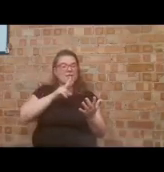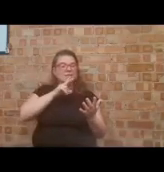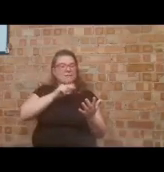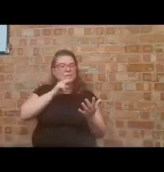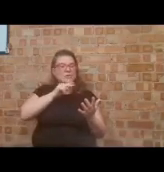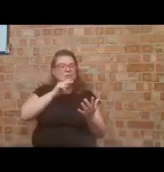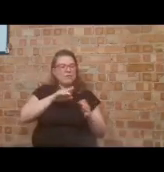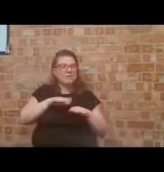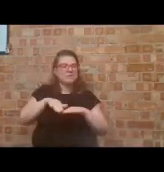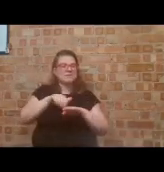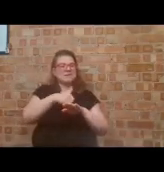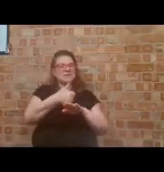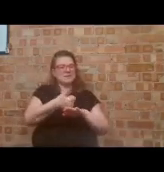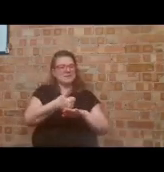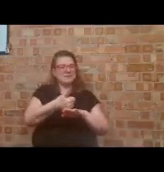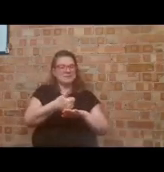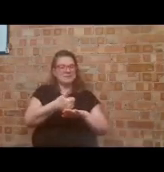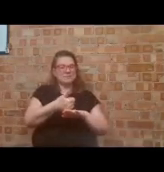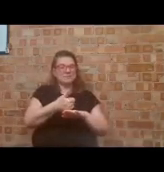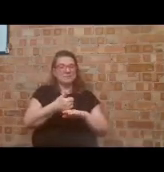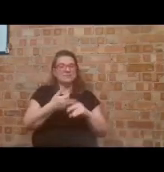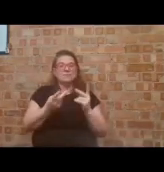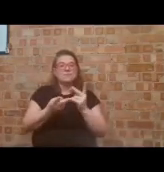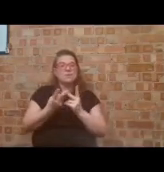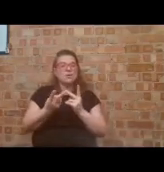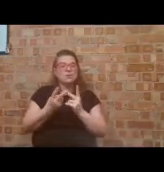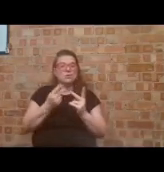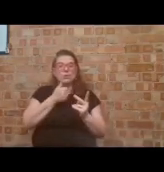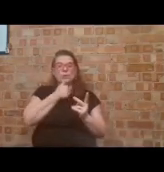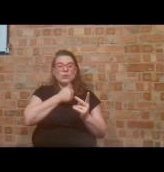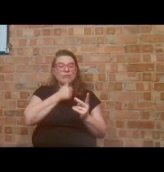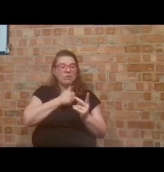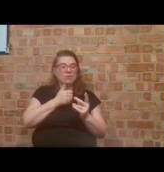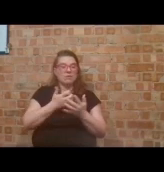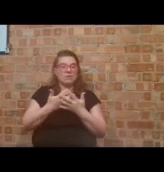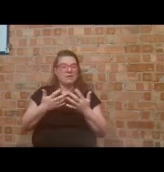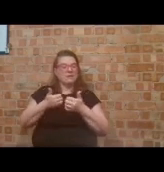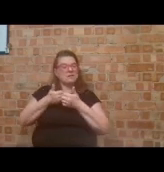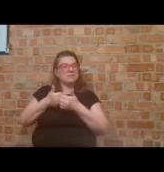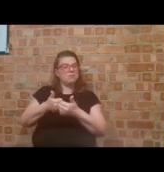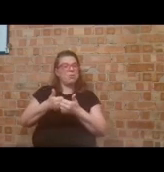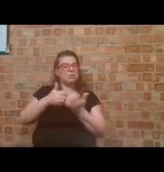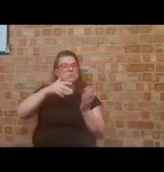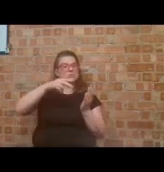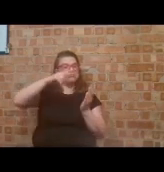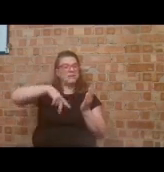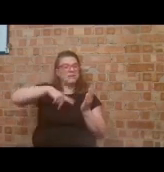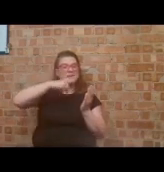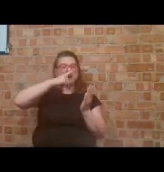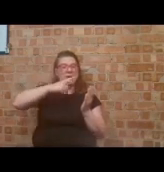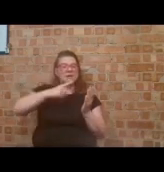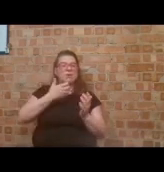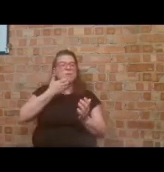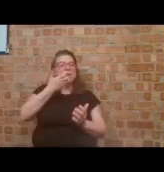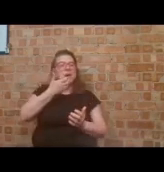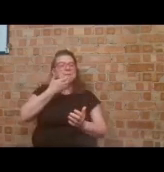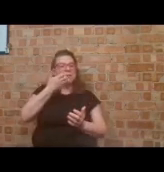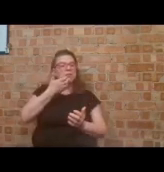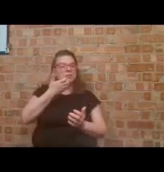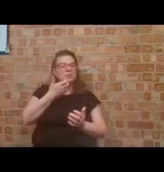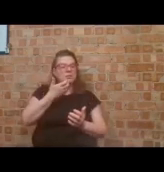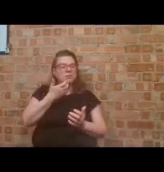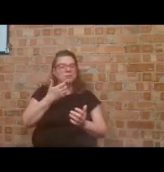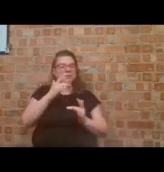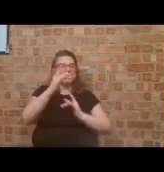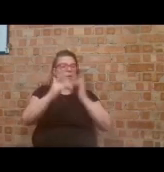settings. There's also some very useful support documents on the Apple website that you can have a look at.